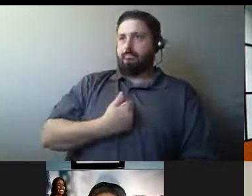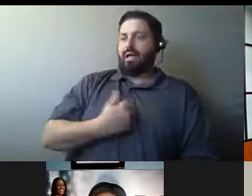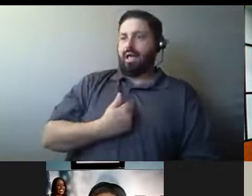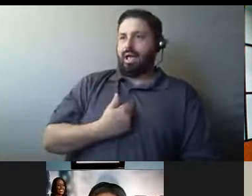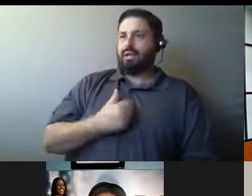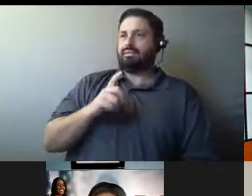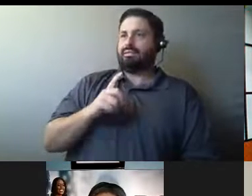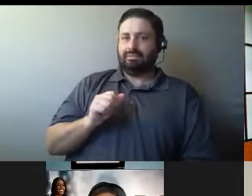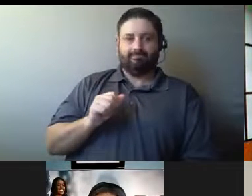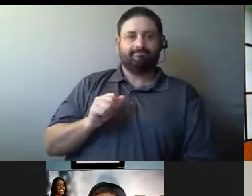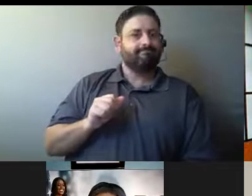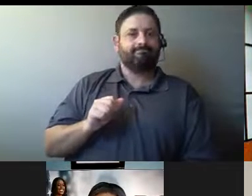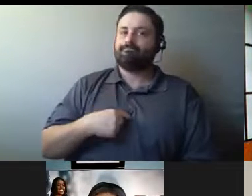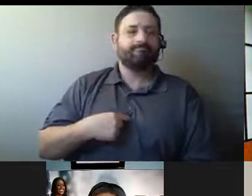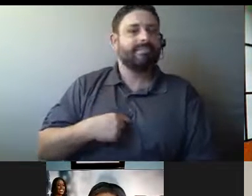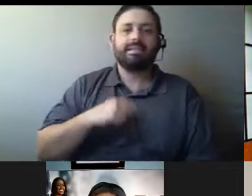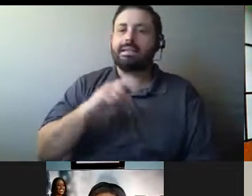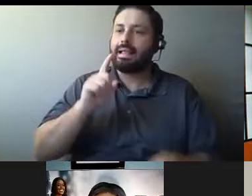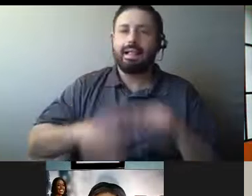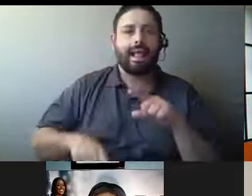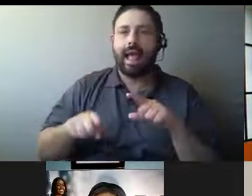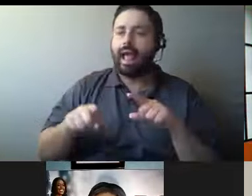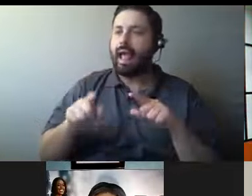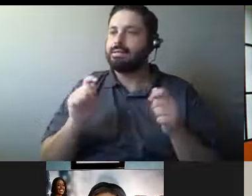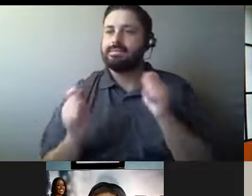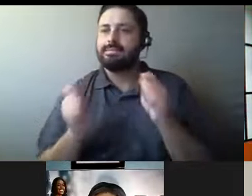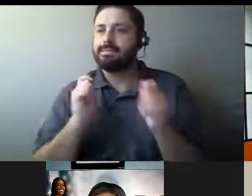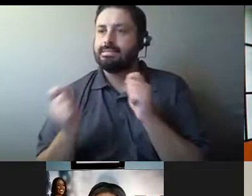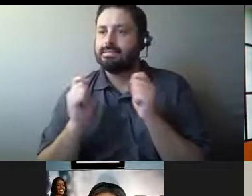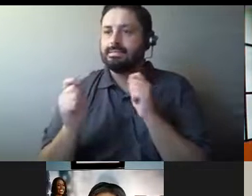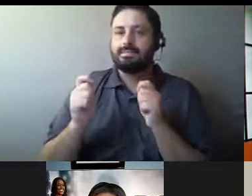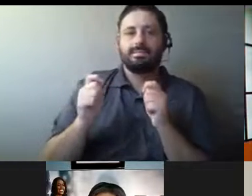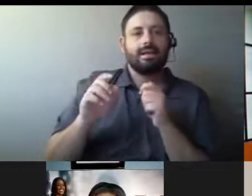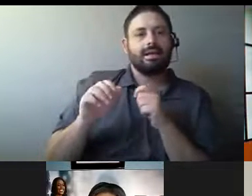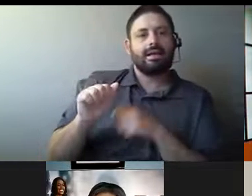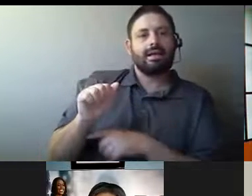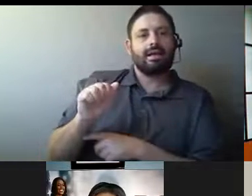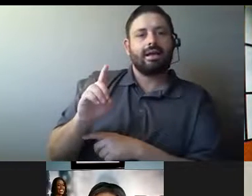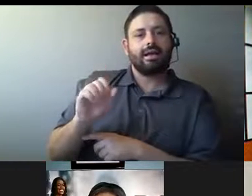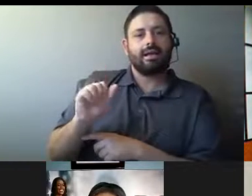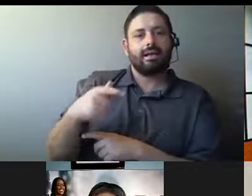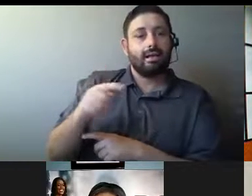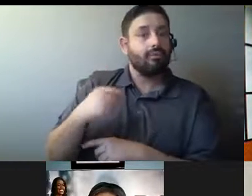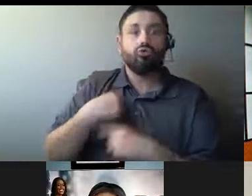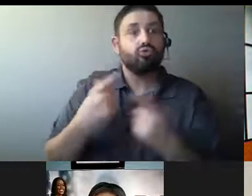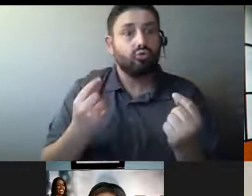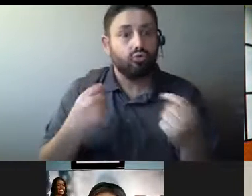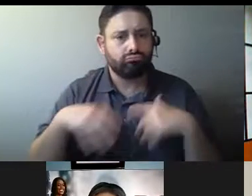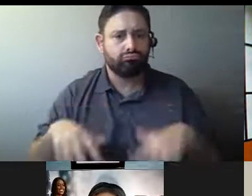which was minimal adaptability. So I try to rectify that by taking ASL